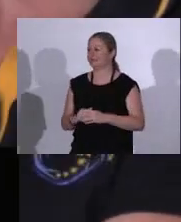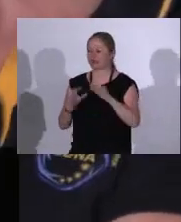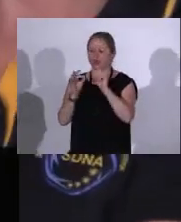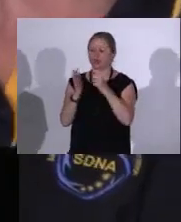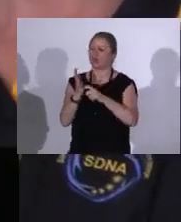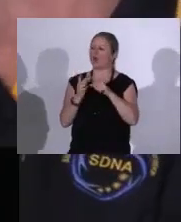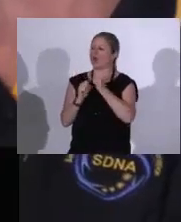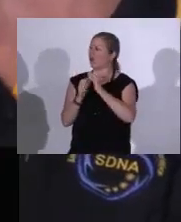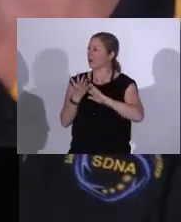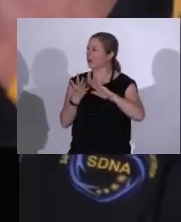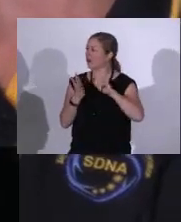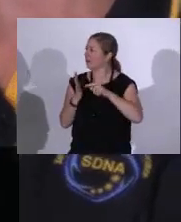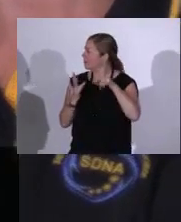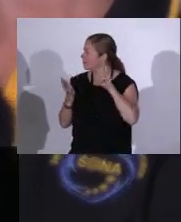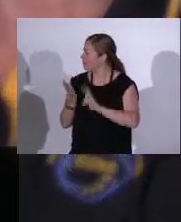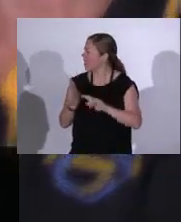well. Excuse that terrible pun.